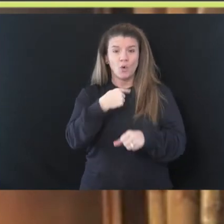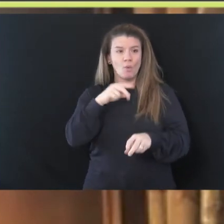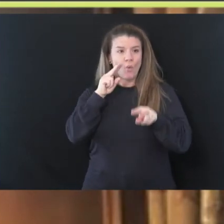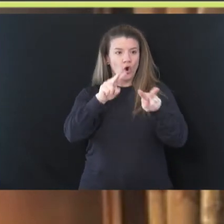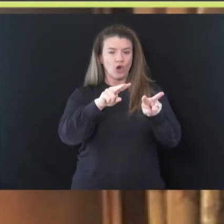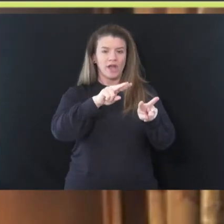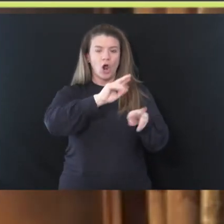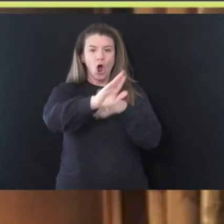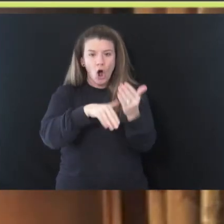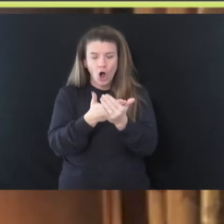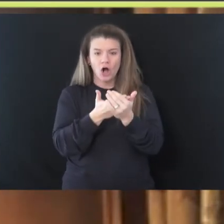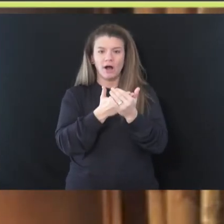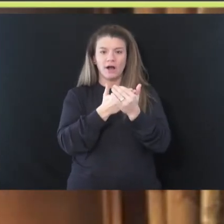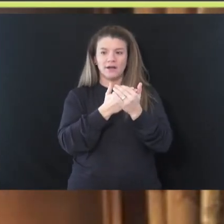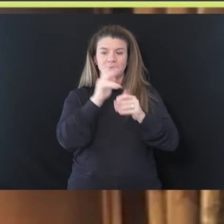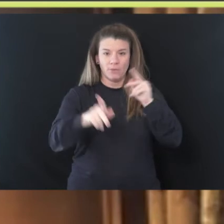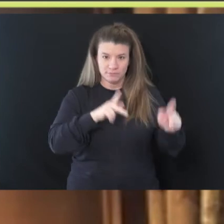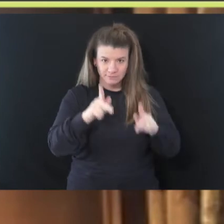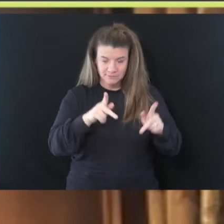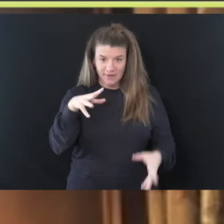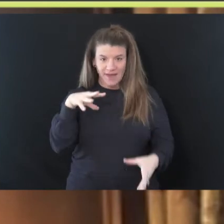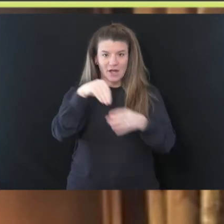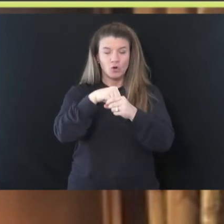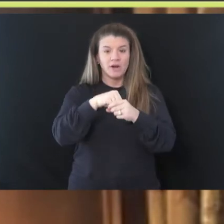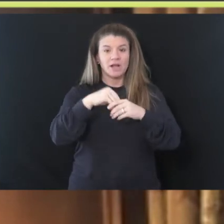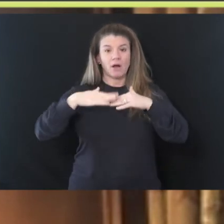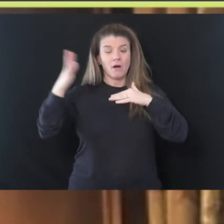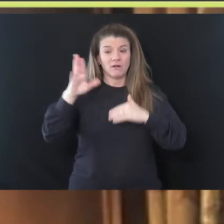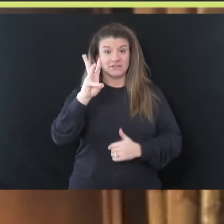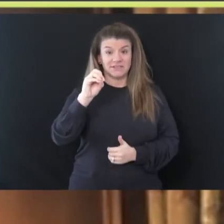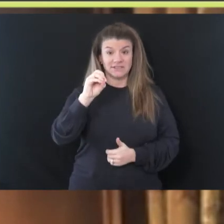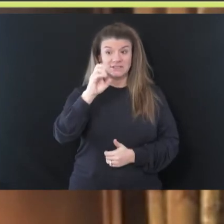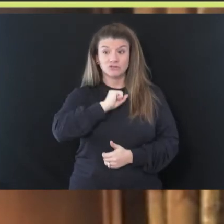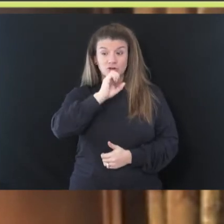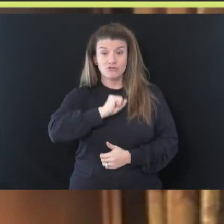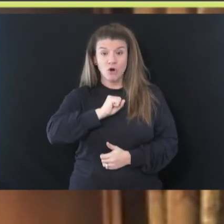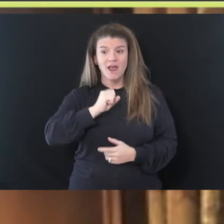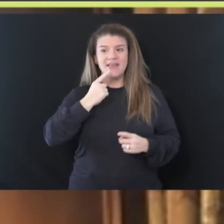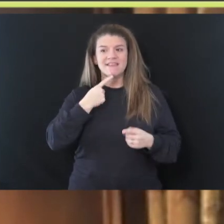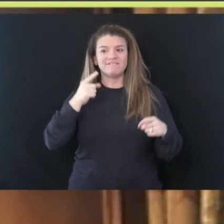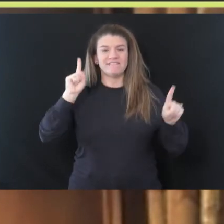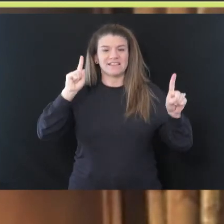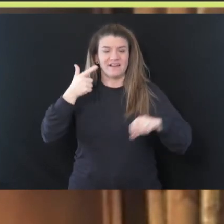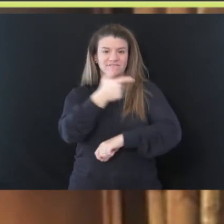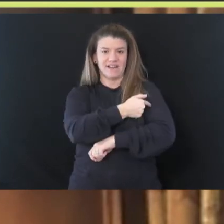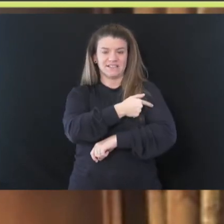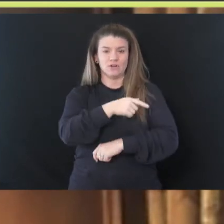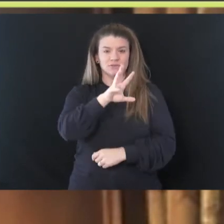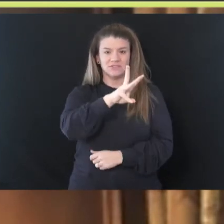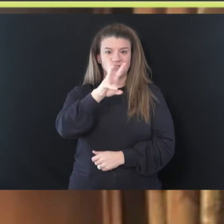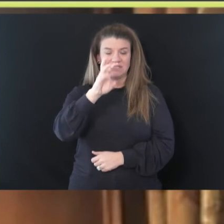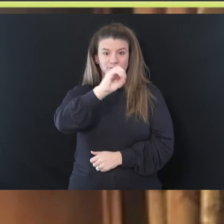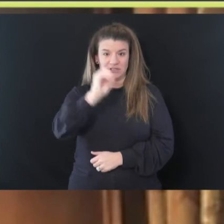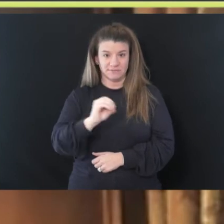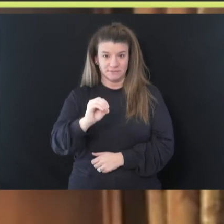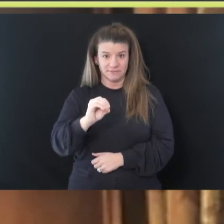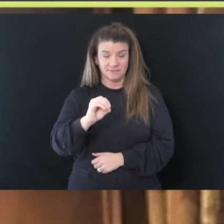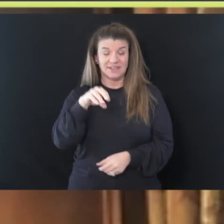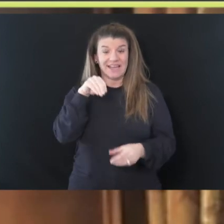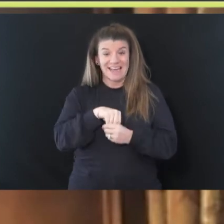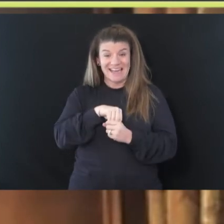comers, including people over 60 years old, then the effectiveness of the vaccine was 66%. In the